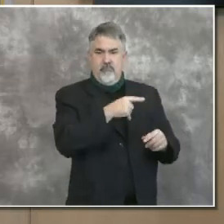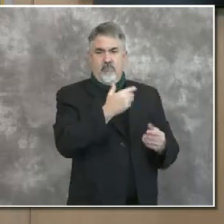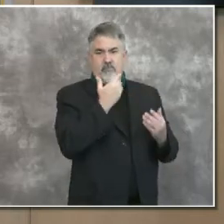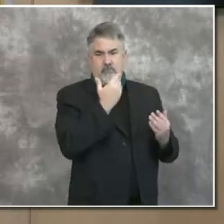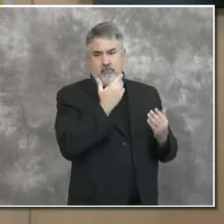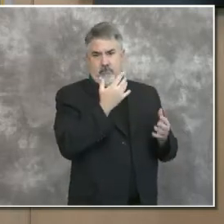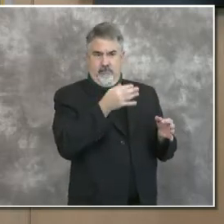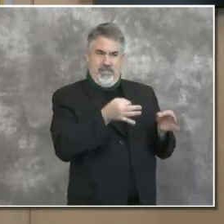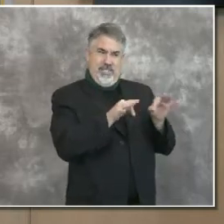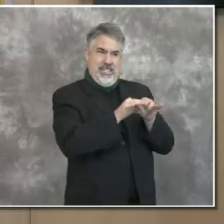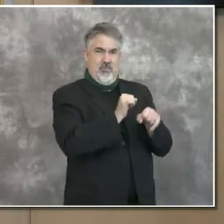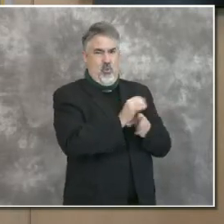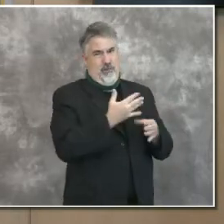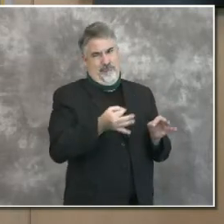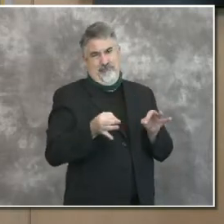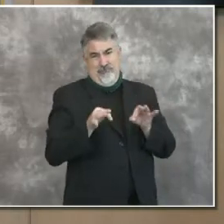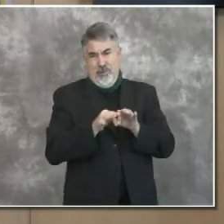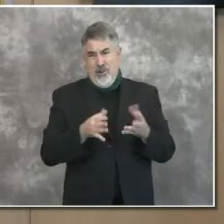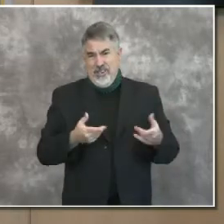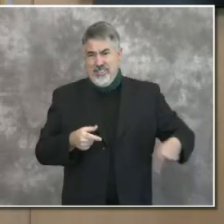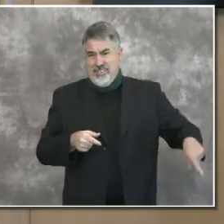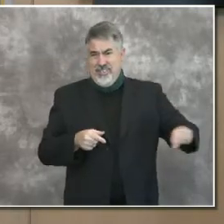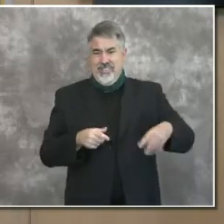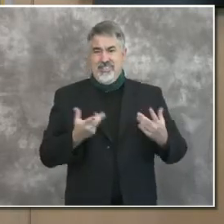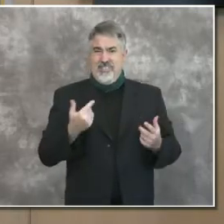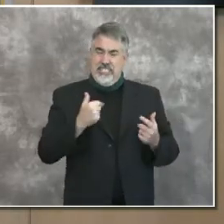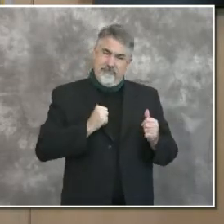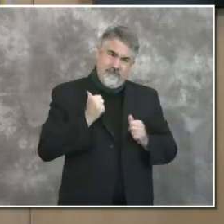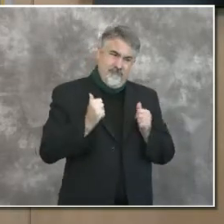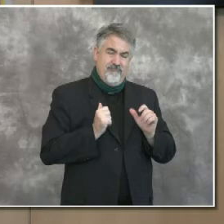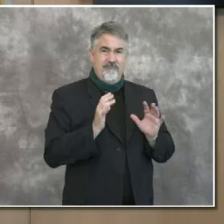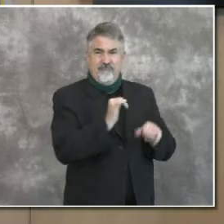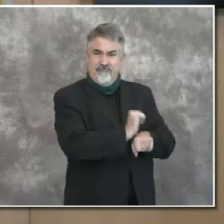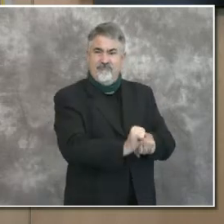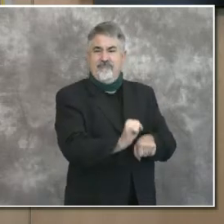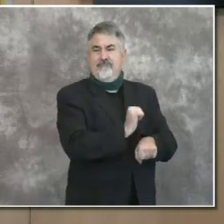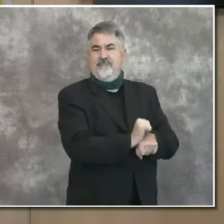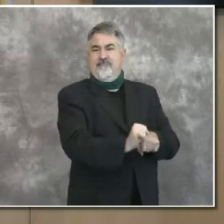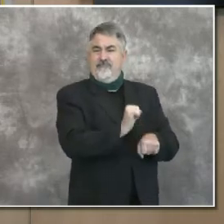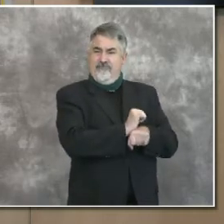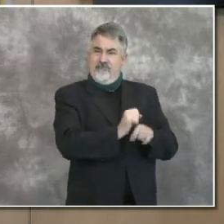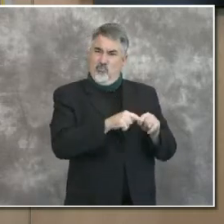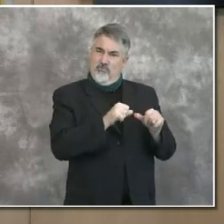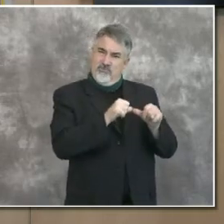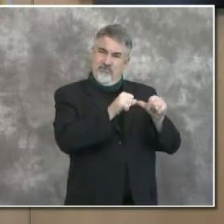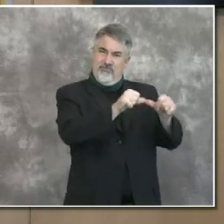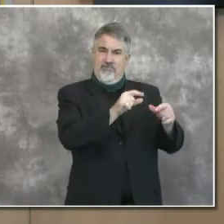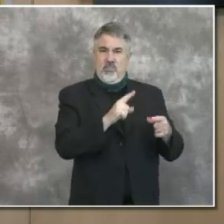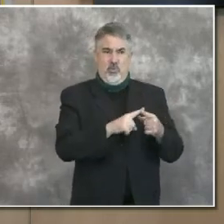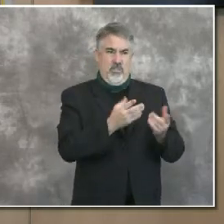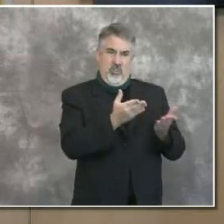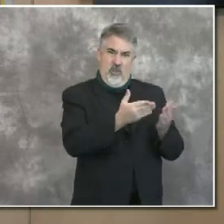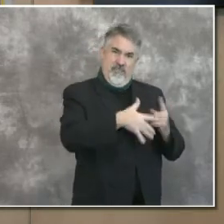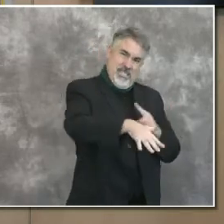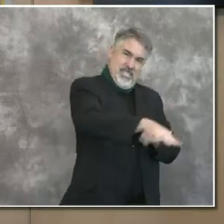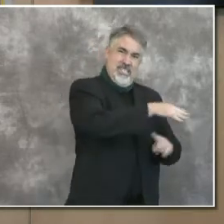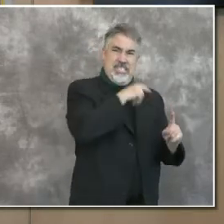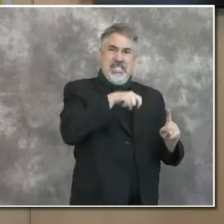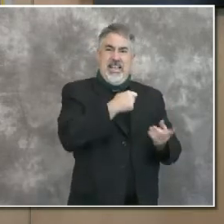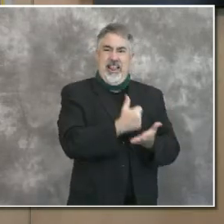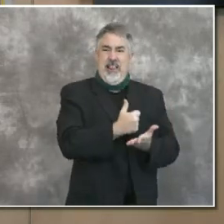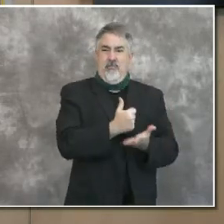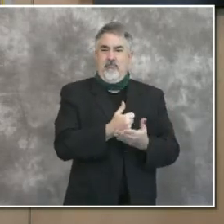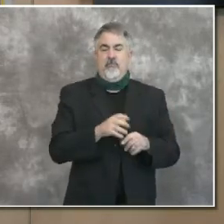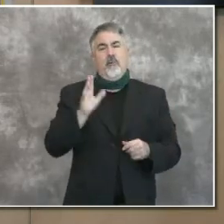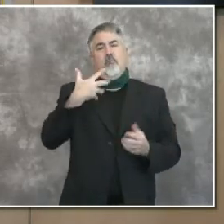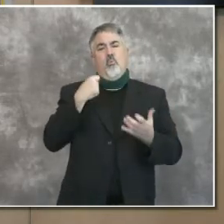to protect us, to provide the essential services, and keep our communities moving forward. And a special mention to those workers and their families